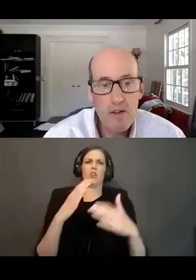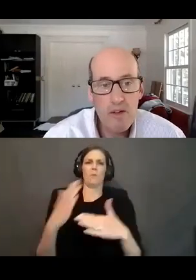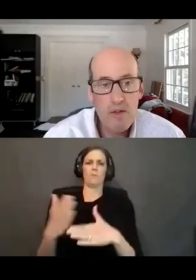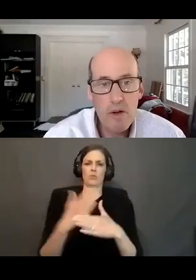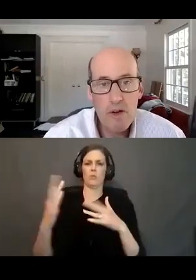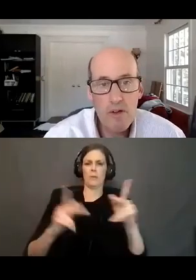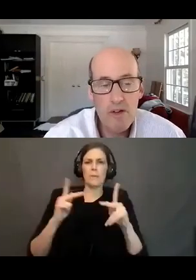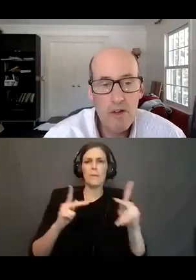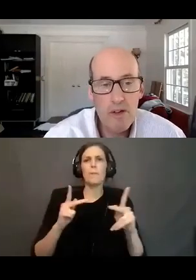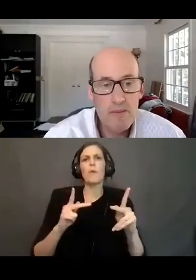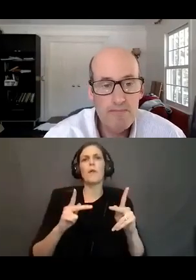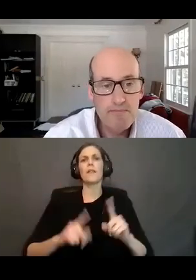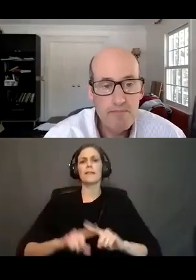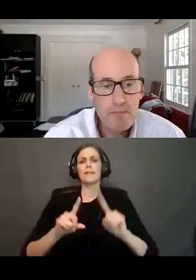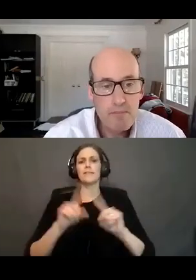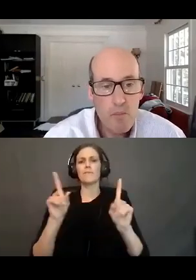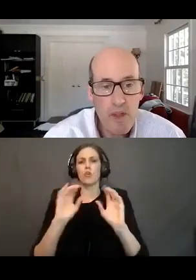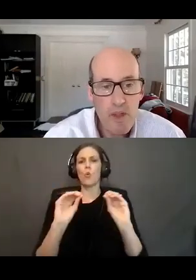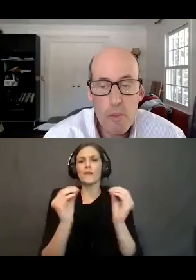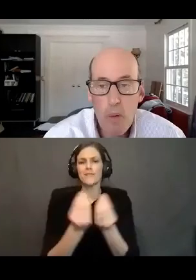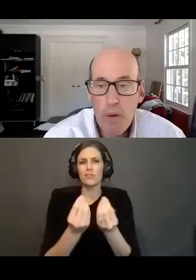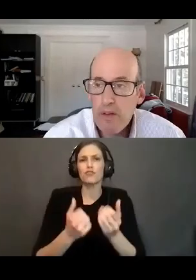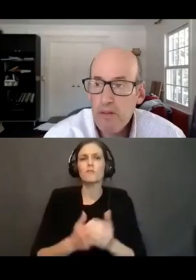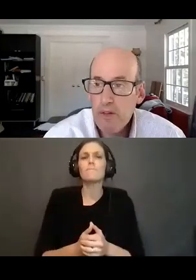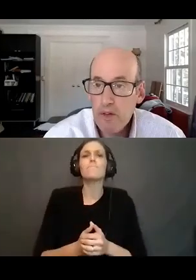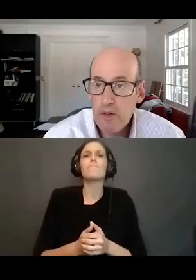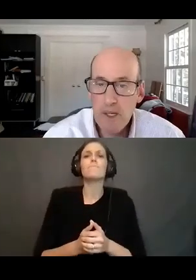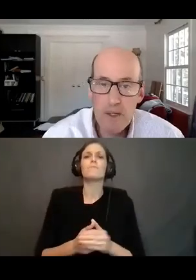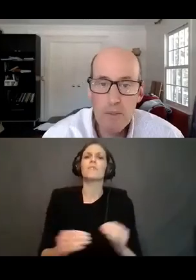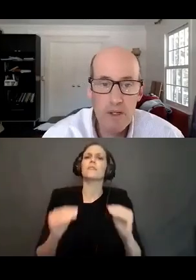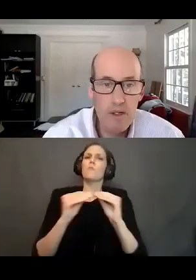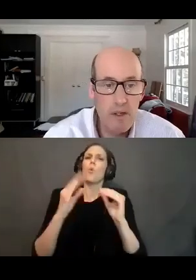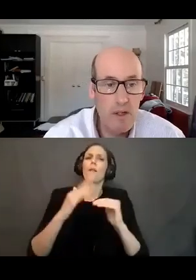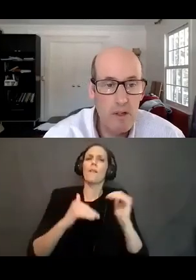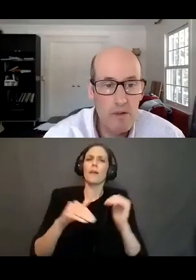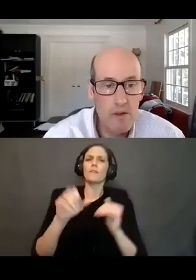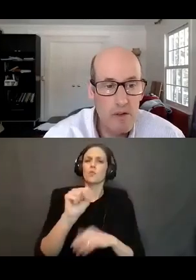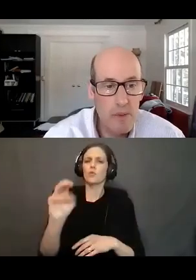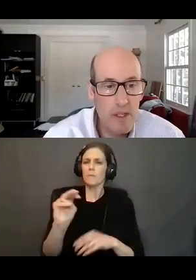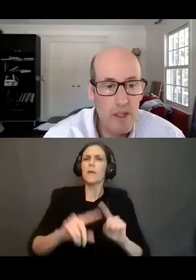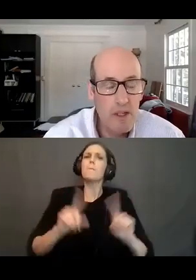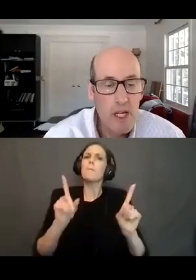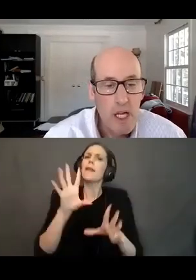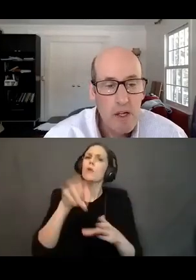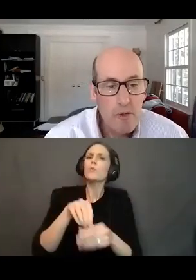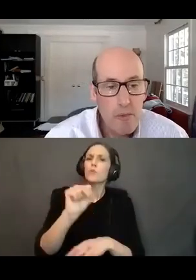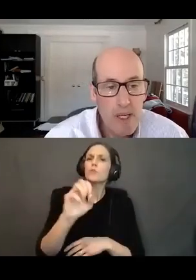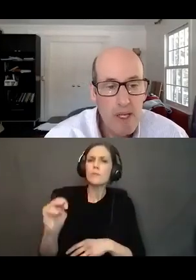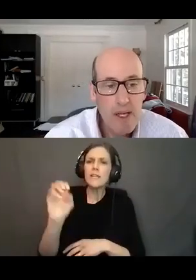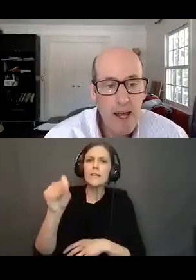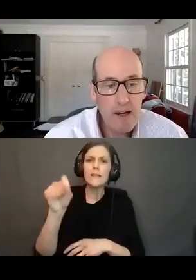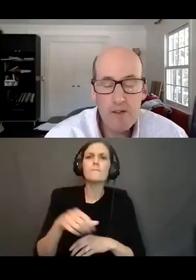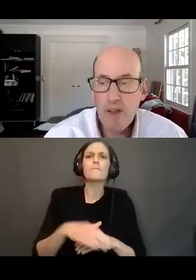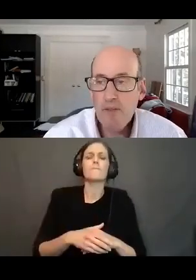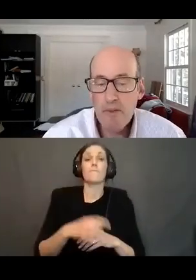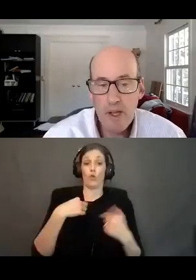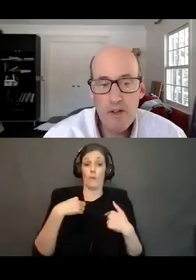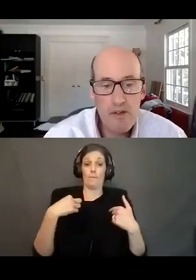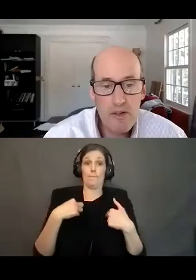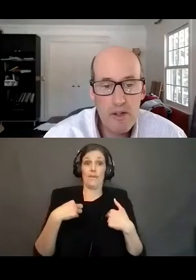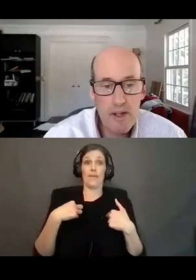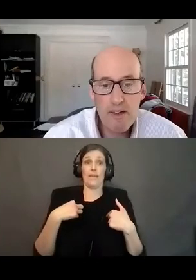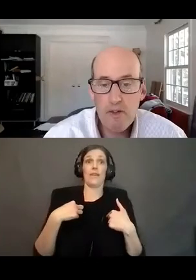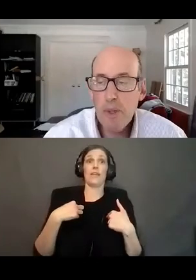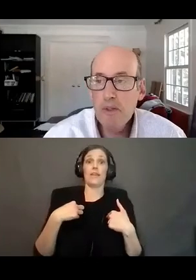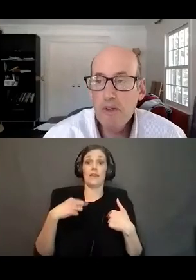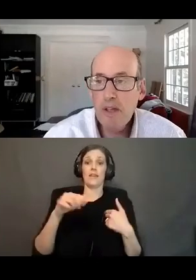actors in different organizations. It's more than social media, but it includes social media. For me, actors have to have